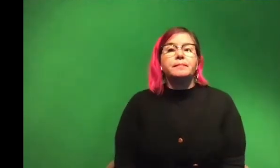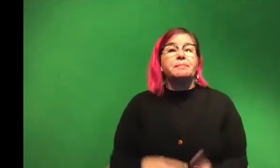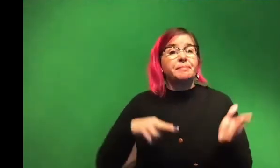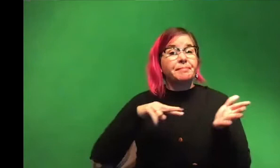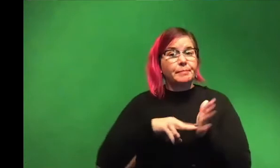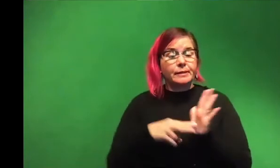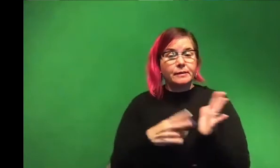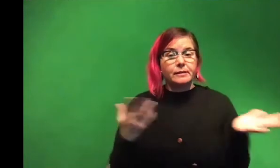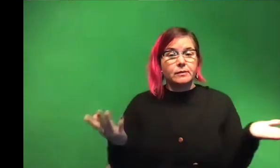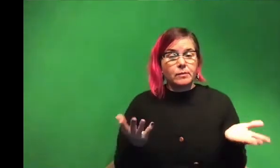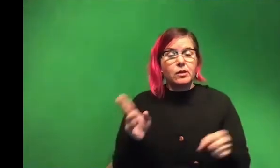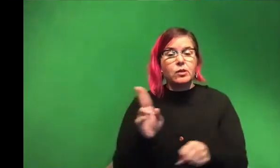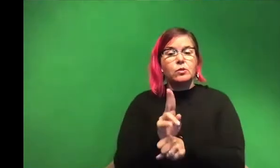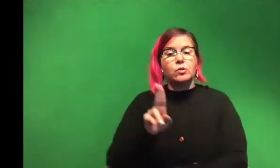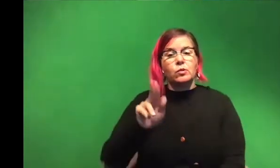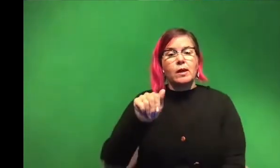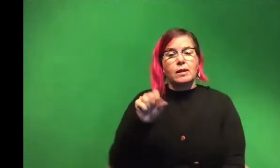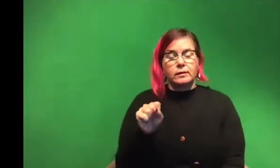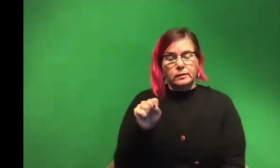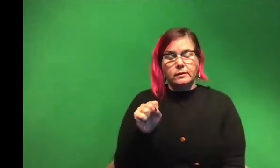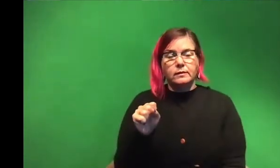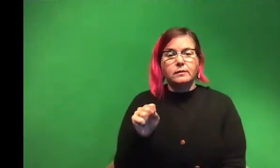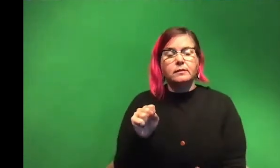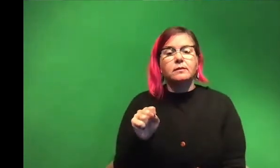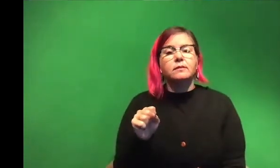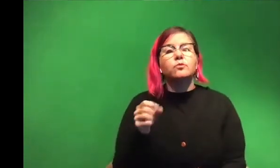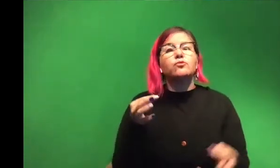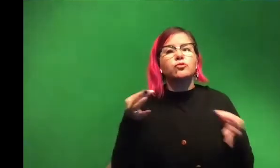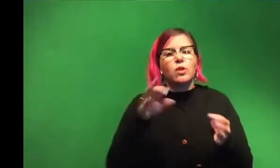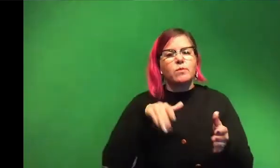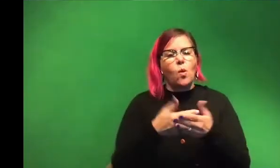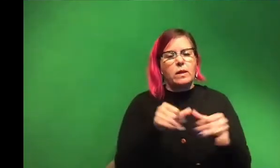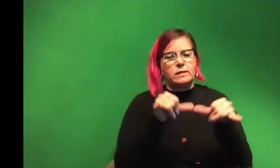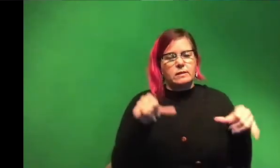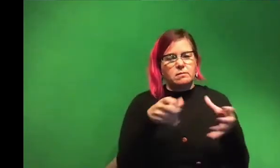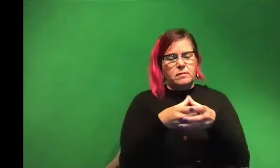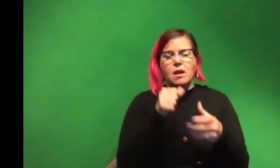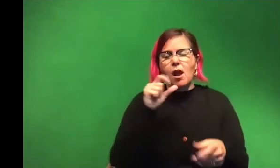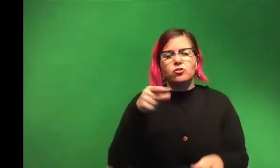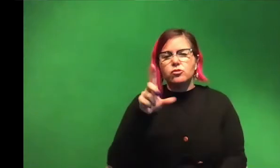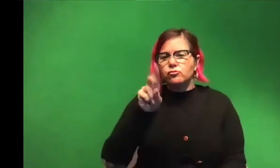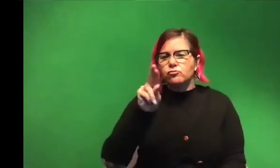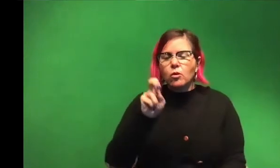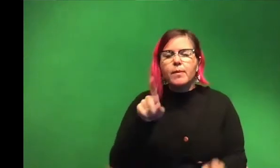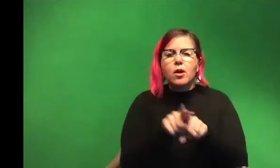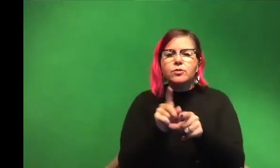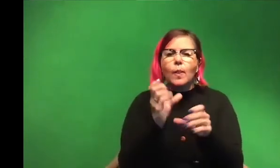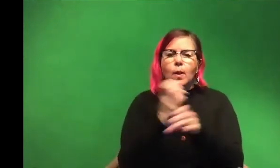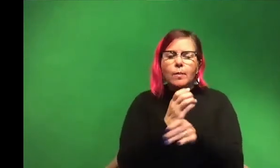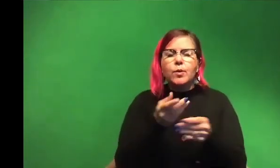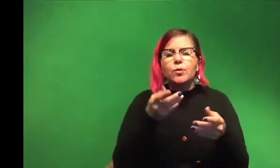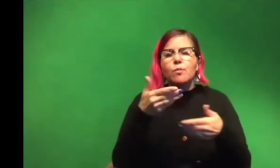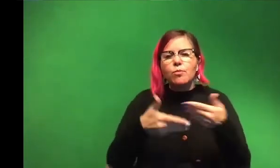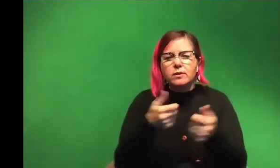means, we use UAS because, one, it describes the whole system, so not just the drone, but also the computer you need to process stuff and